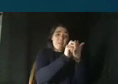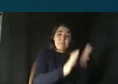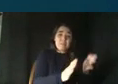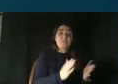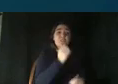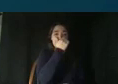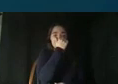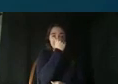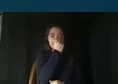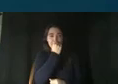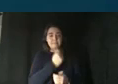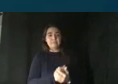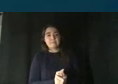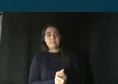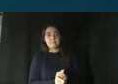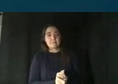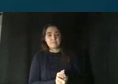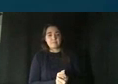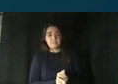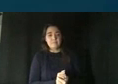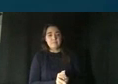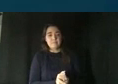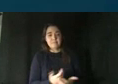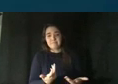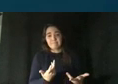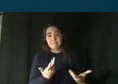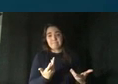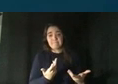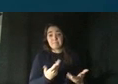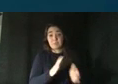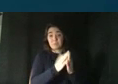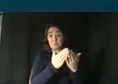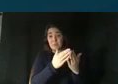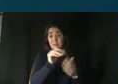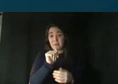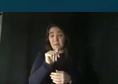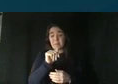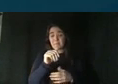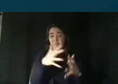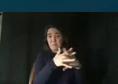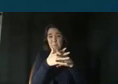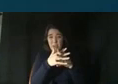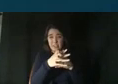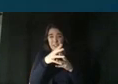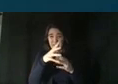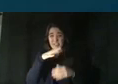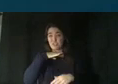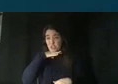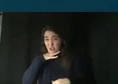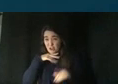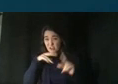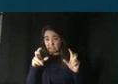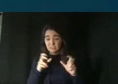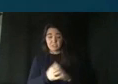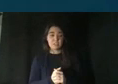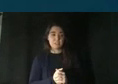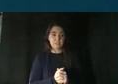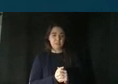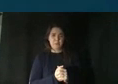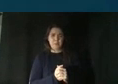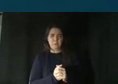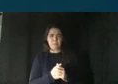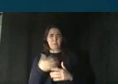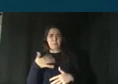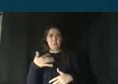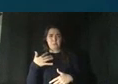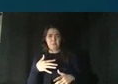than people may think. You know, what was it? The book American Dirt, that got a lot of controversy, but it also got a lot